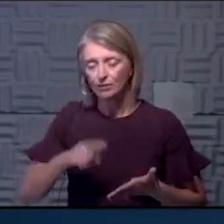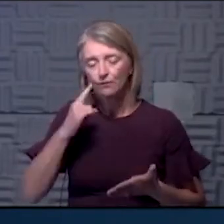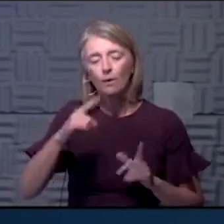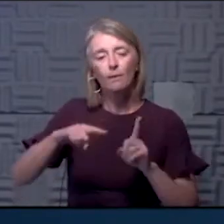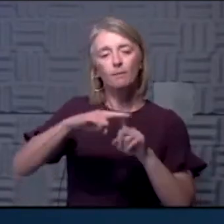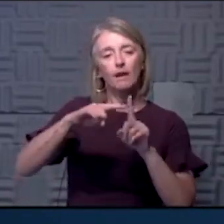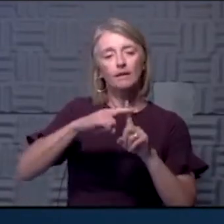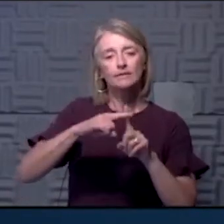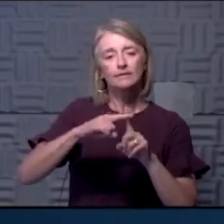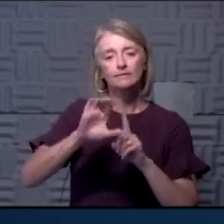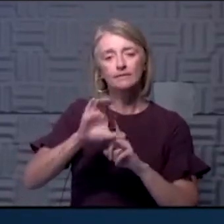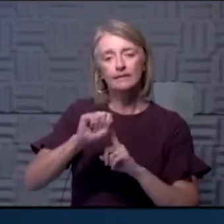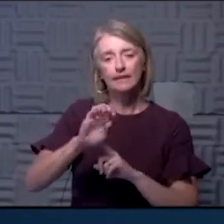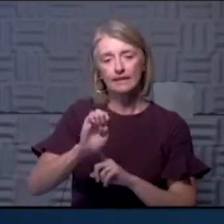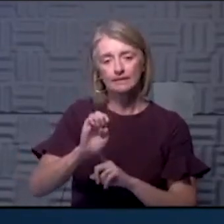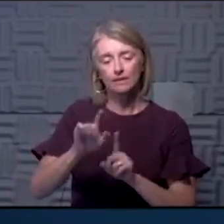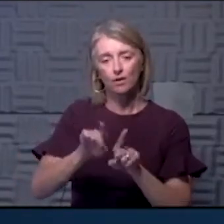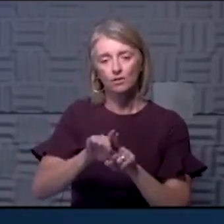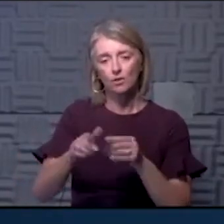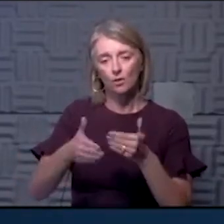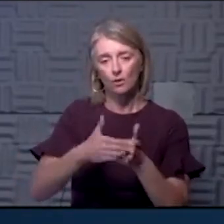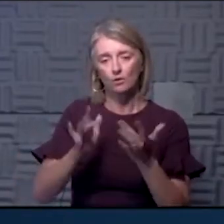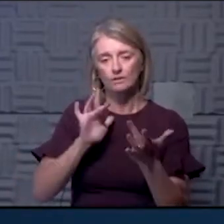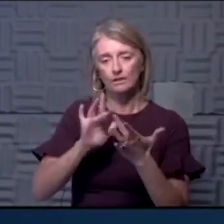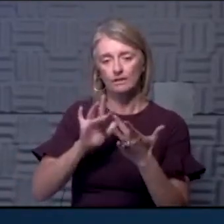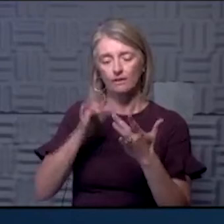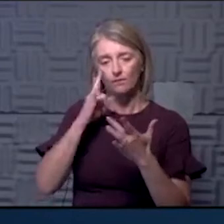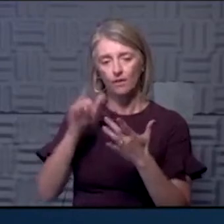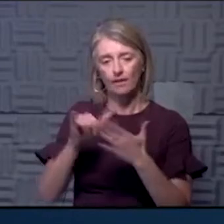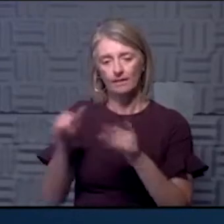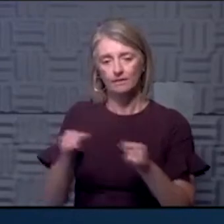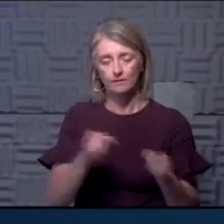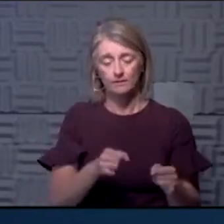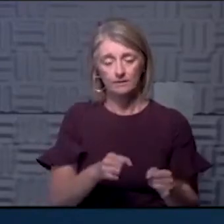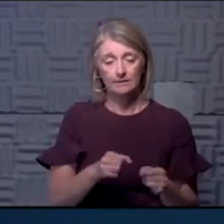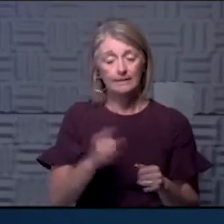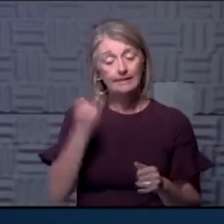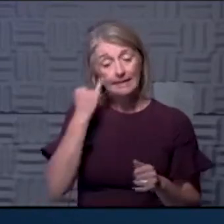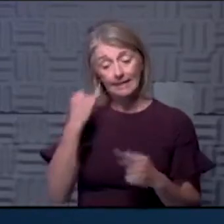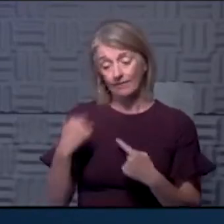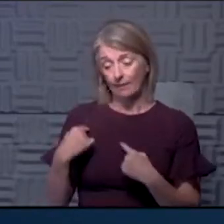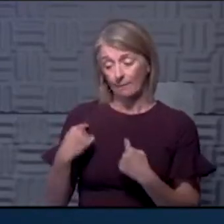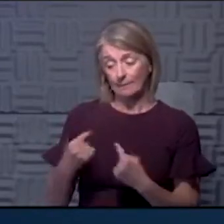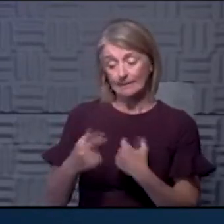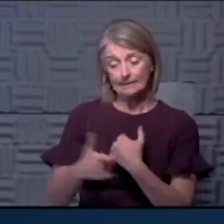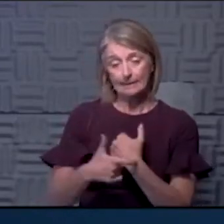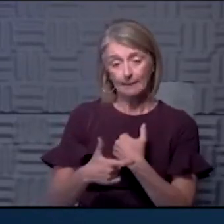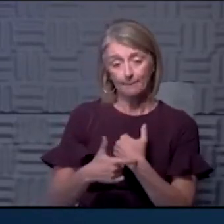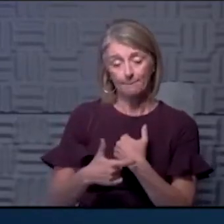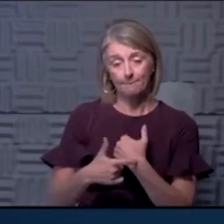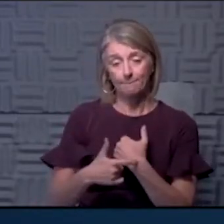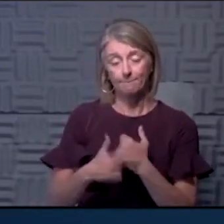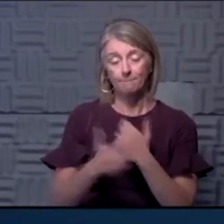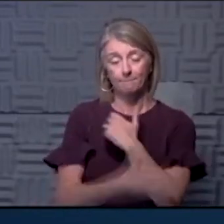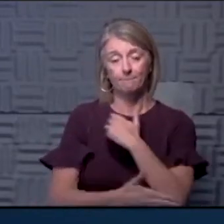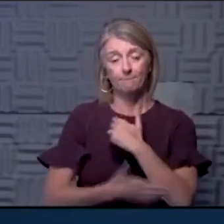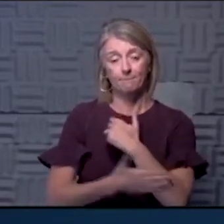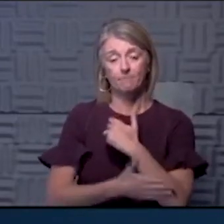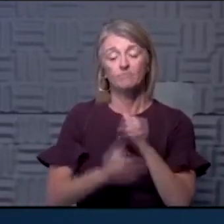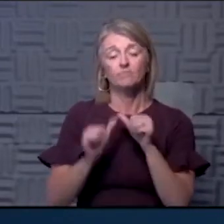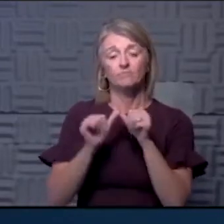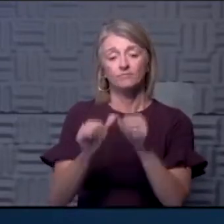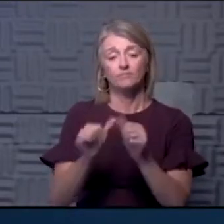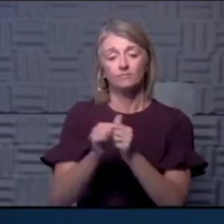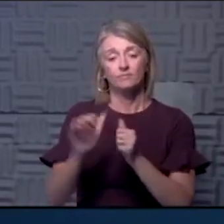positive case, but also the close contacts of that individual. If in the meantime, while the county is continuing with their